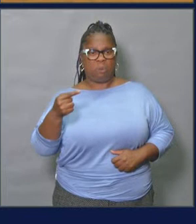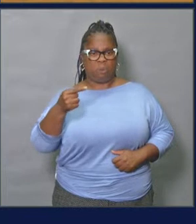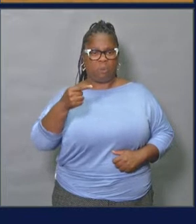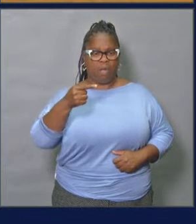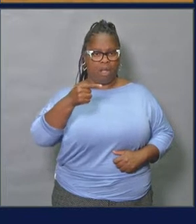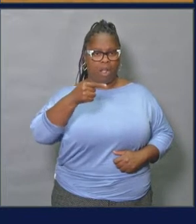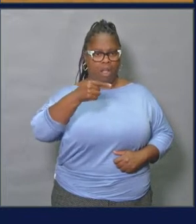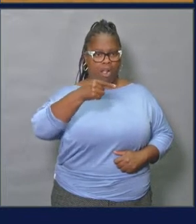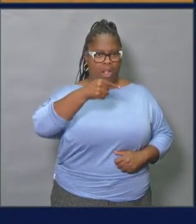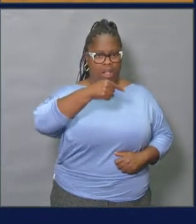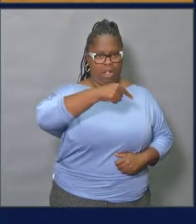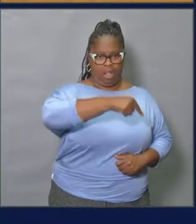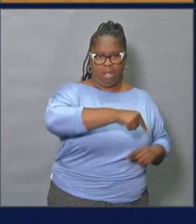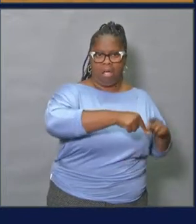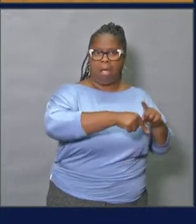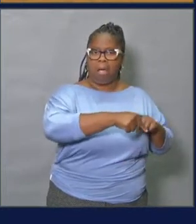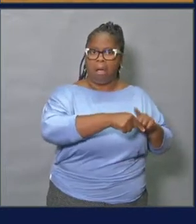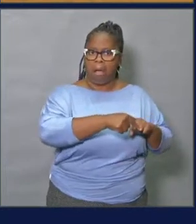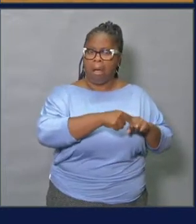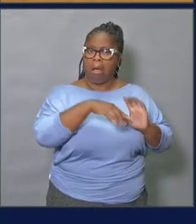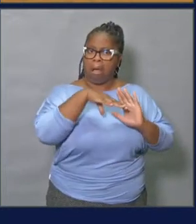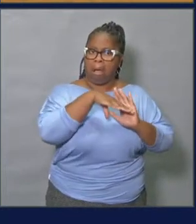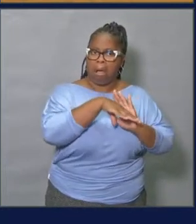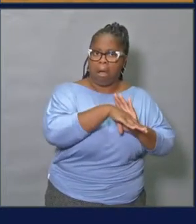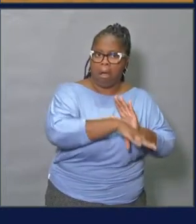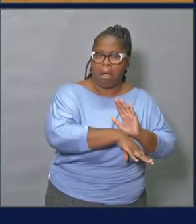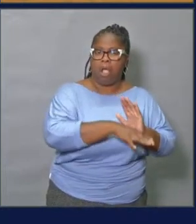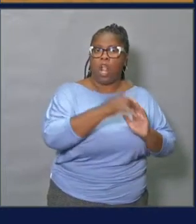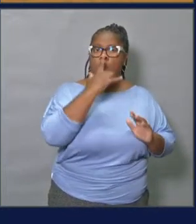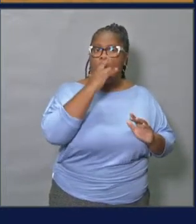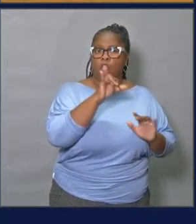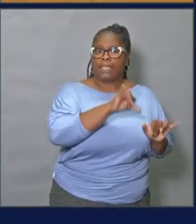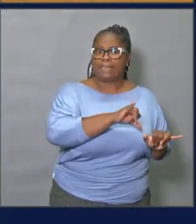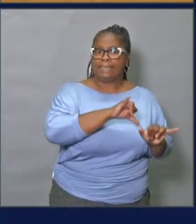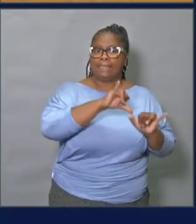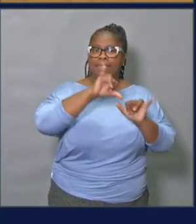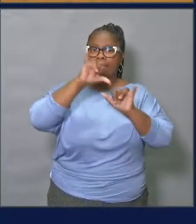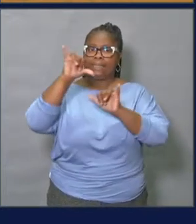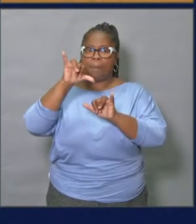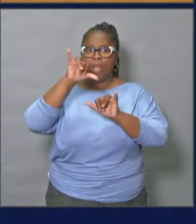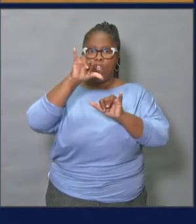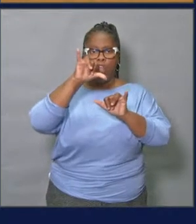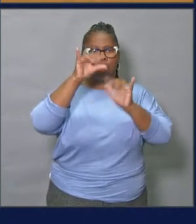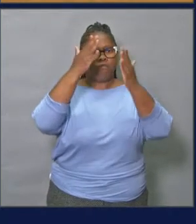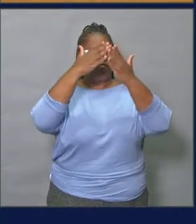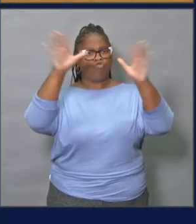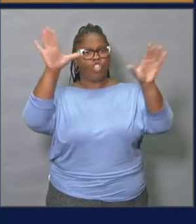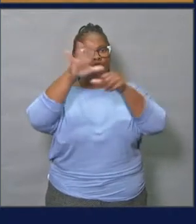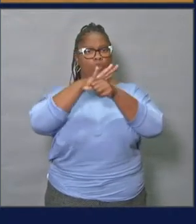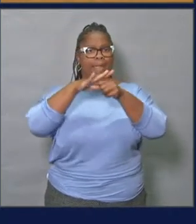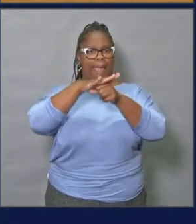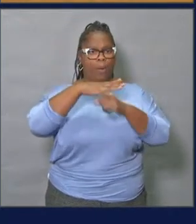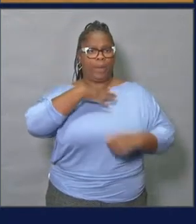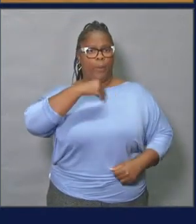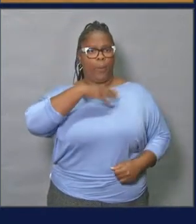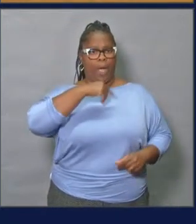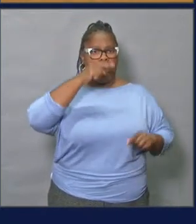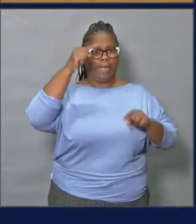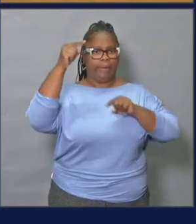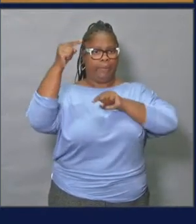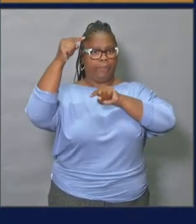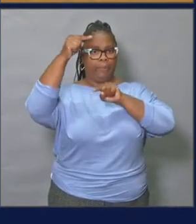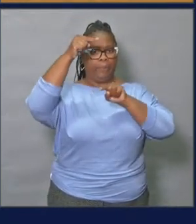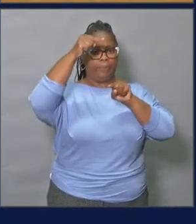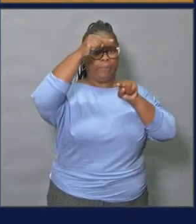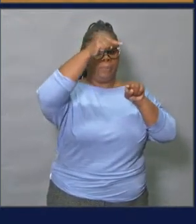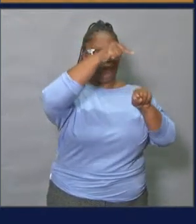continues to decrease and looks fairly similar to the line that we see for the county as a whole. We think this is likely due